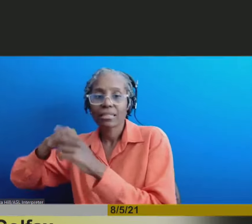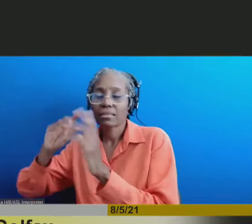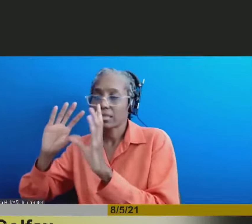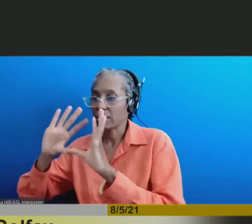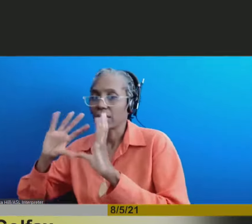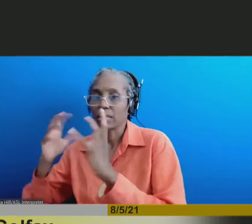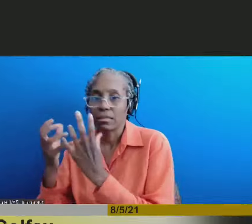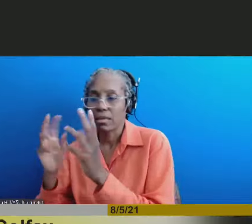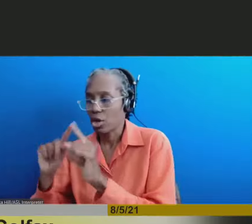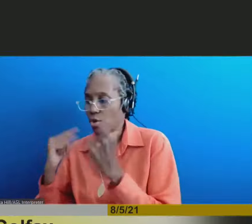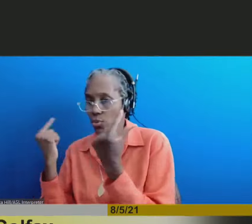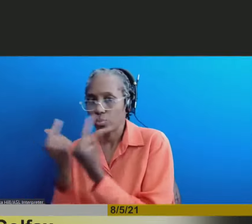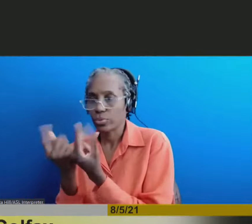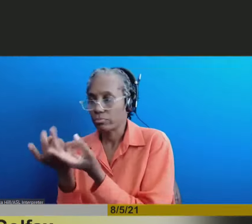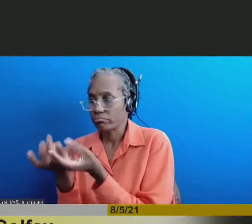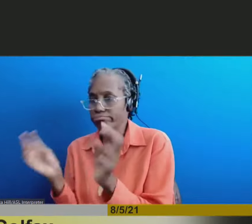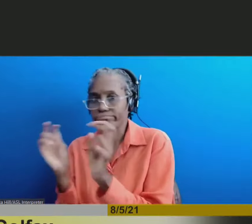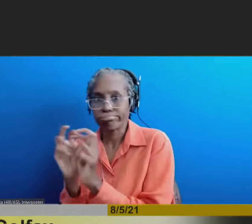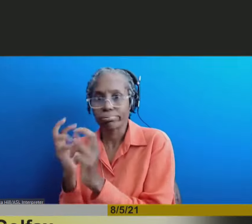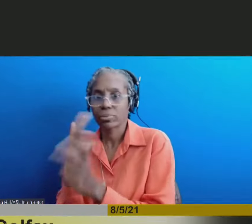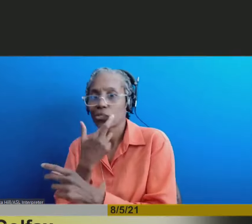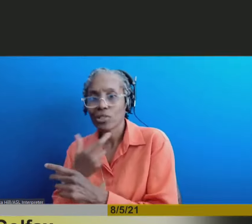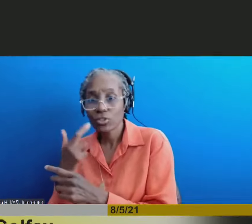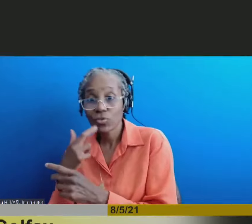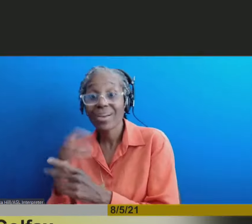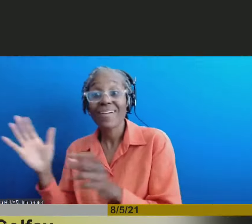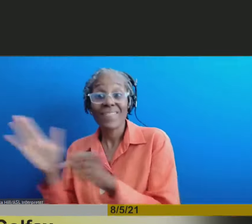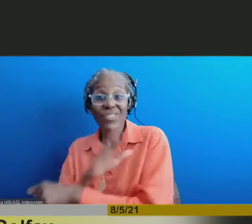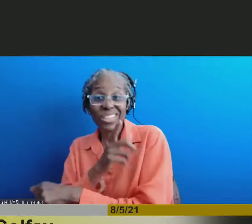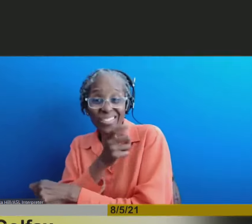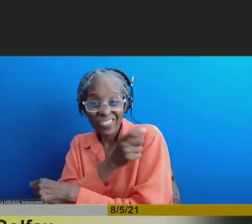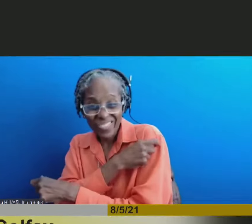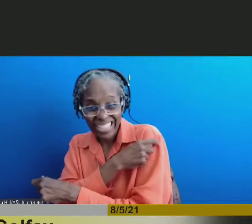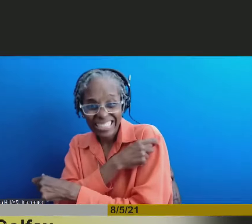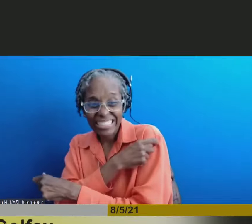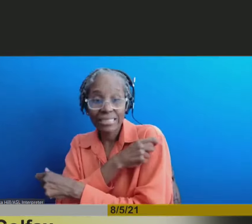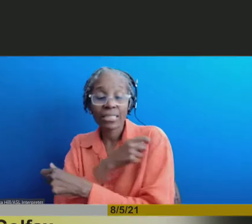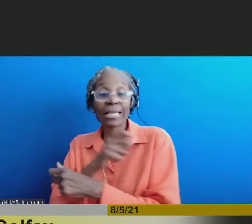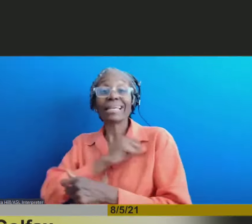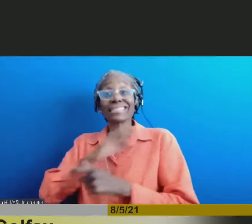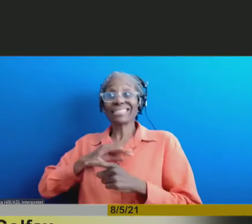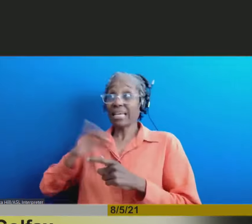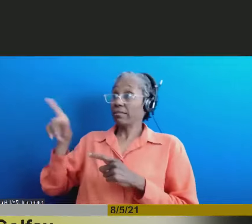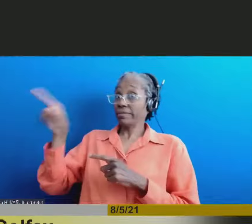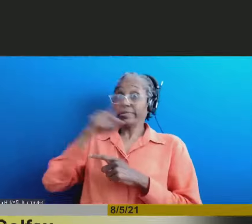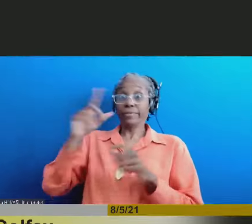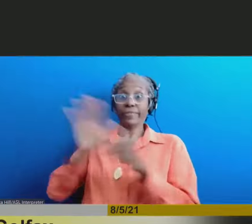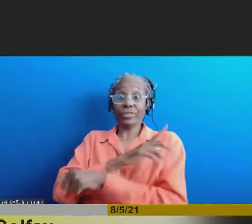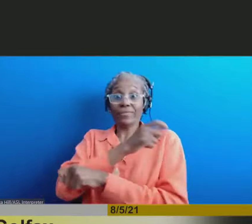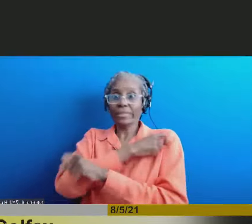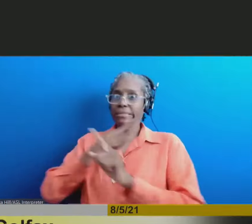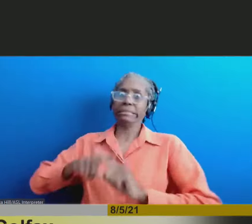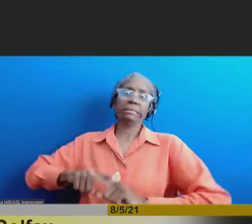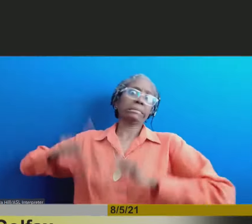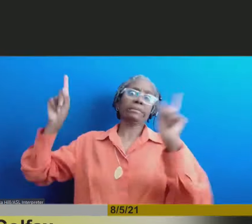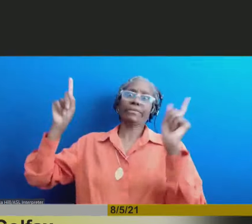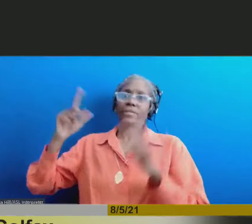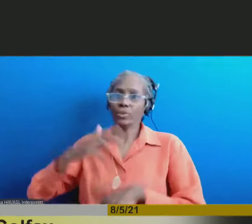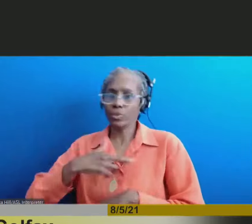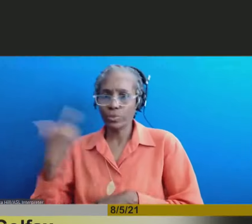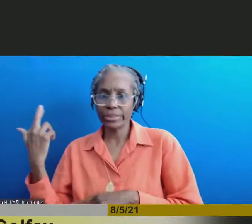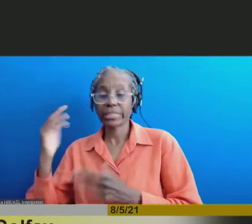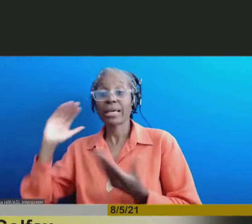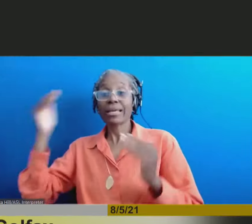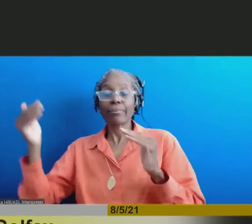group setting, in a restaurant. If they're fully vaccinated, and the staff are fully vaccinated, there's a big difference in that risk